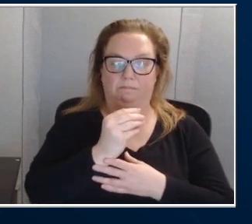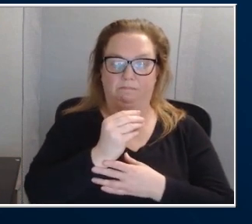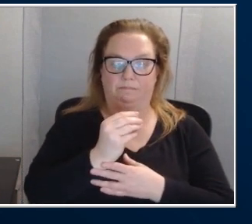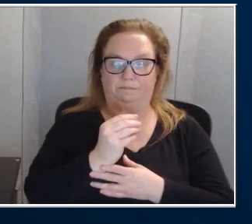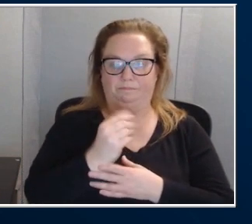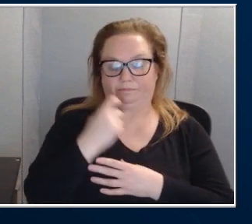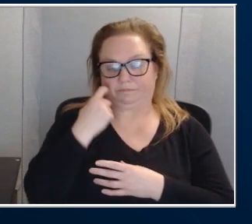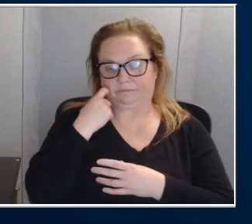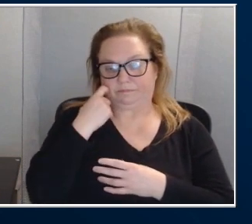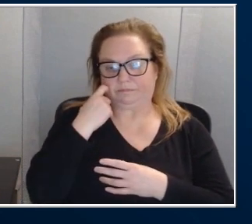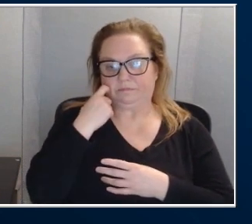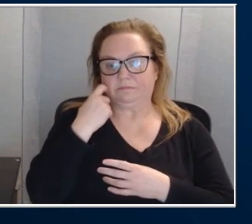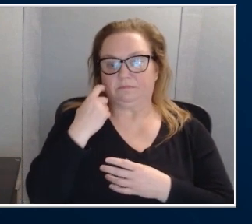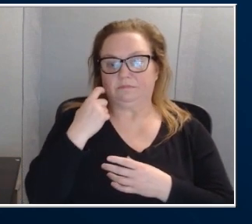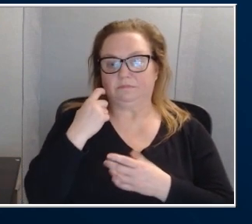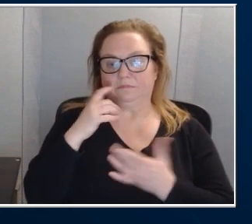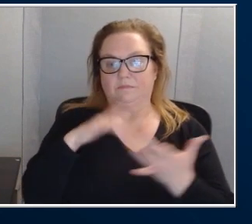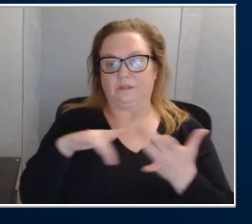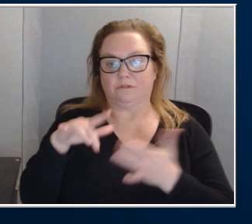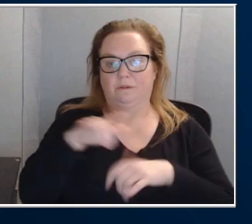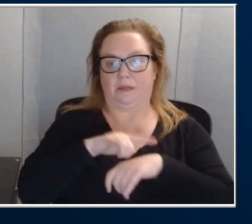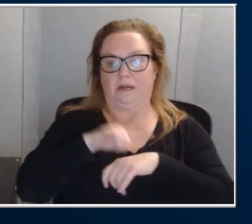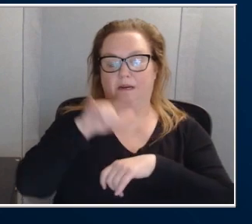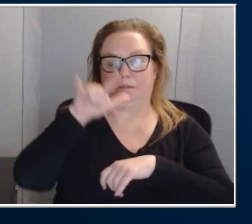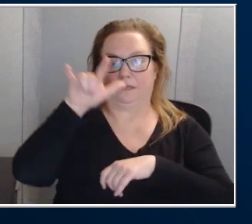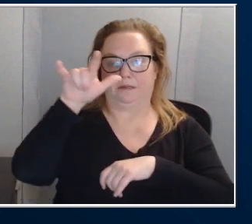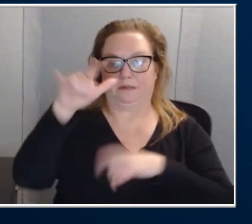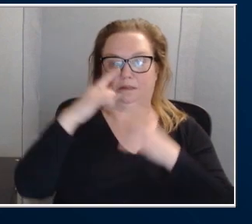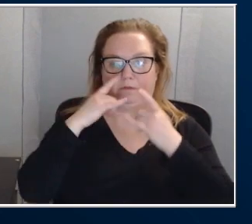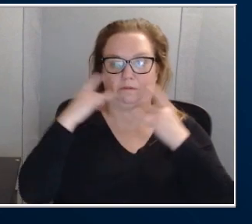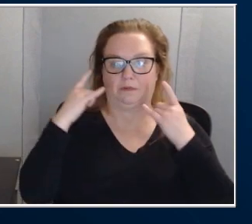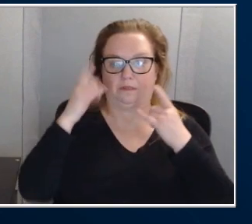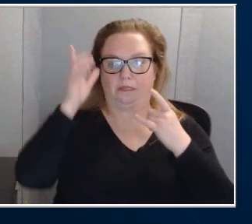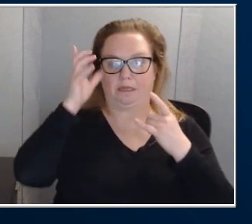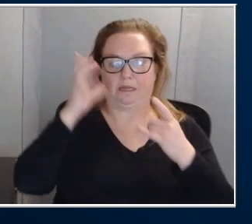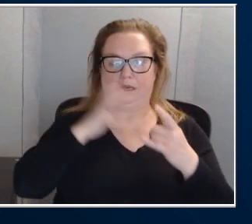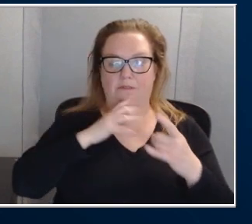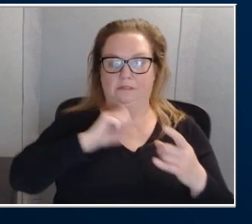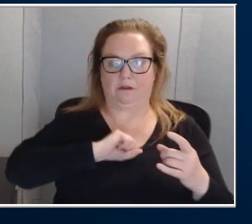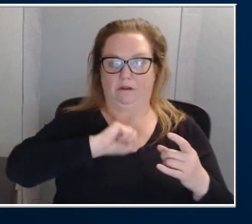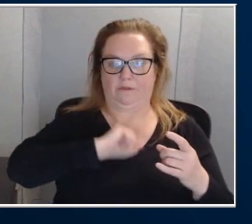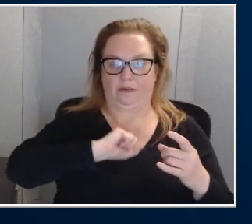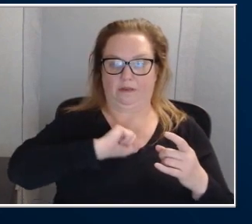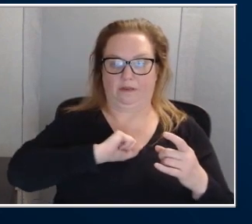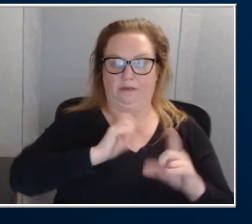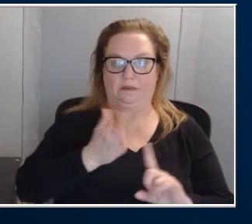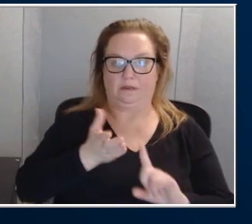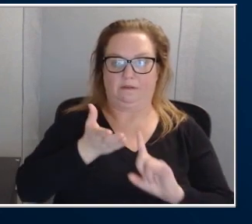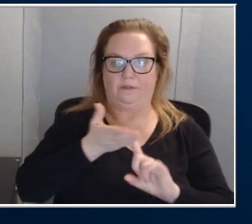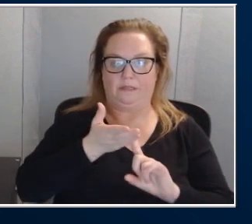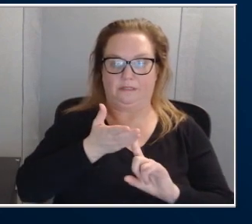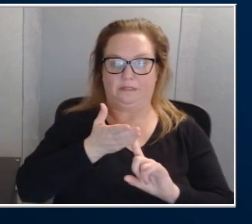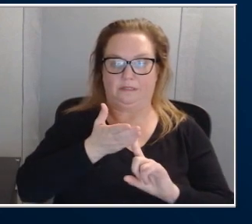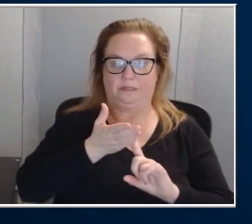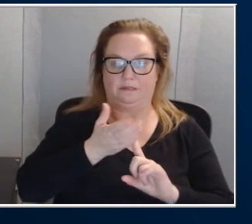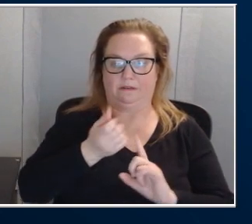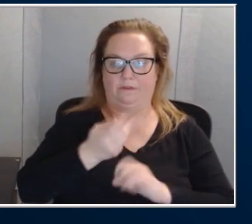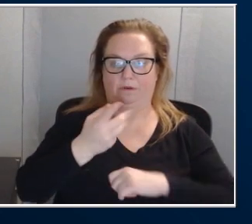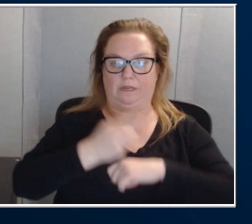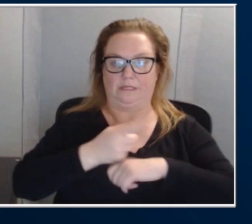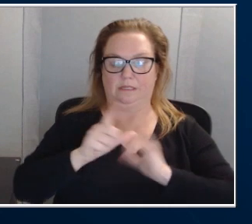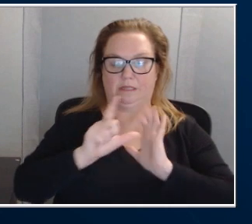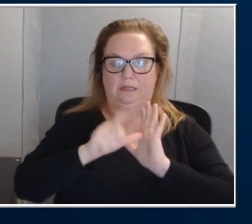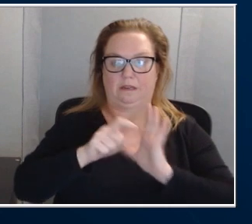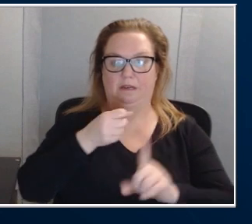take a trip on an airplane, wore their masks, but the guy next to them was coughing, and they're convinced that that's where they then, a few days later, both came down